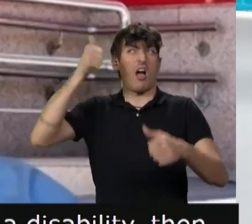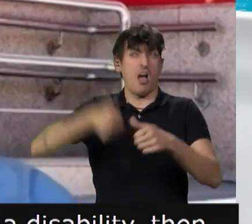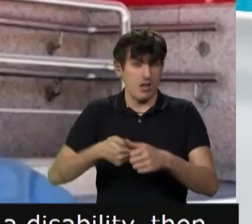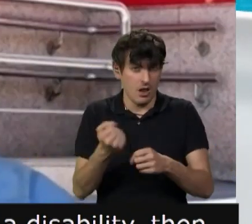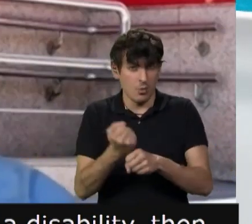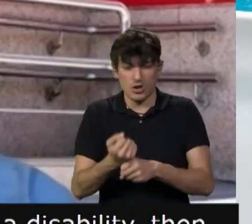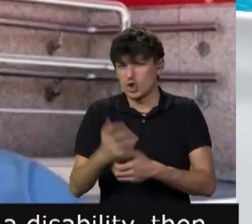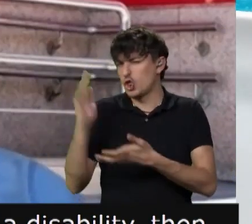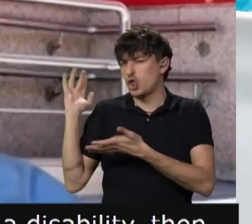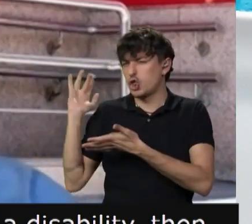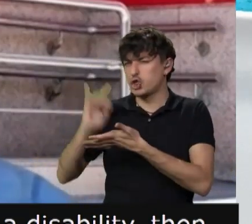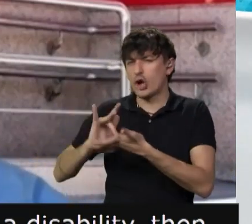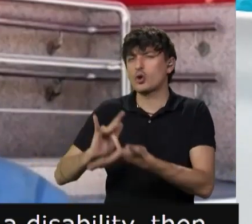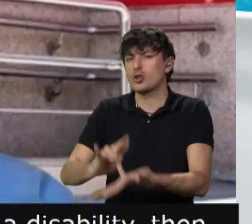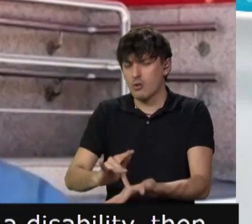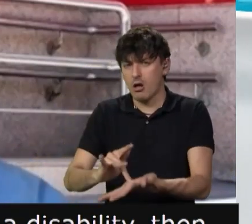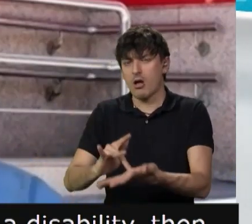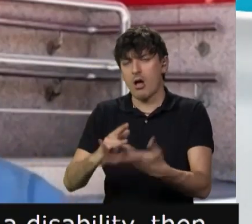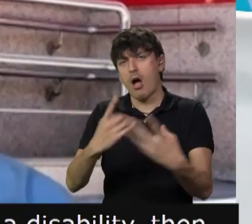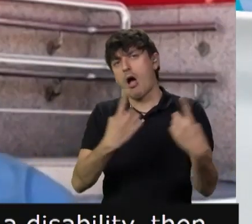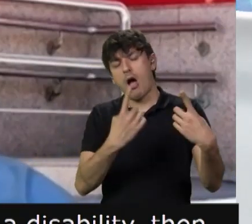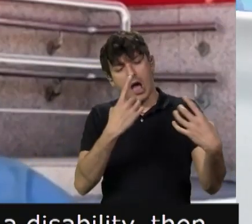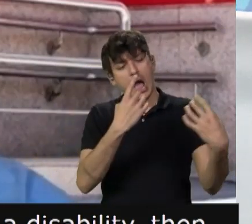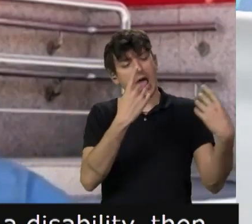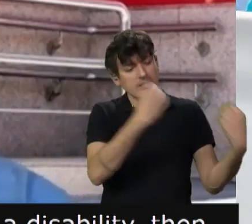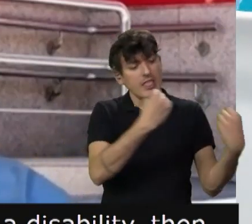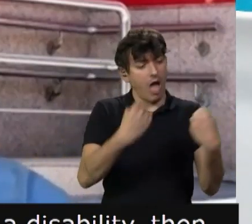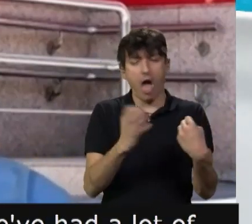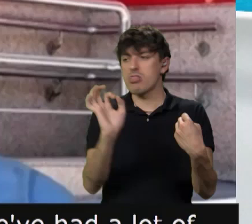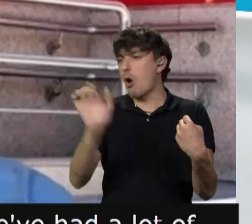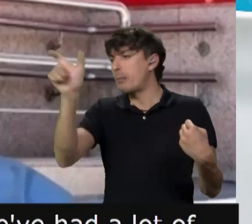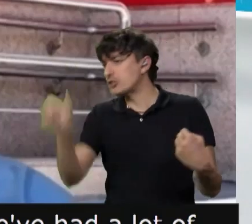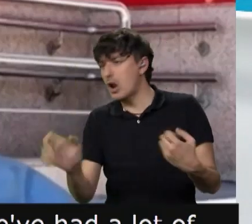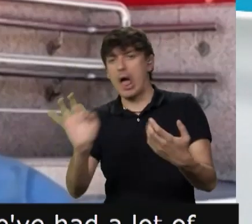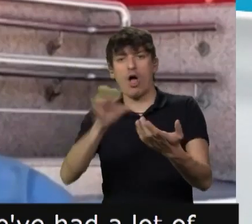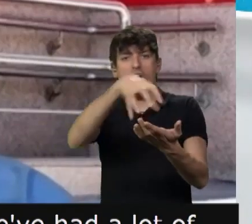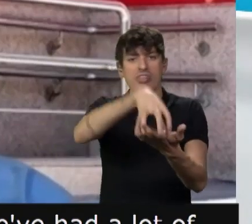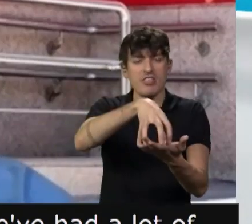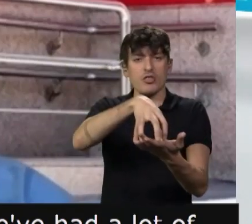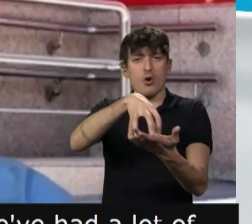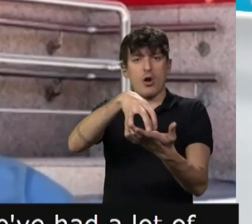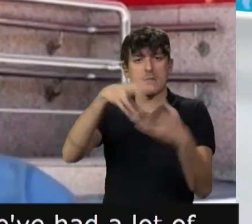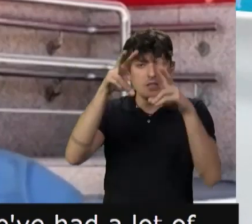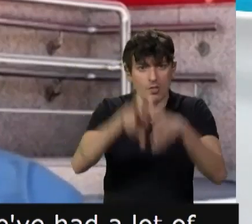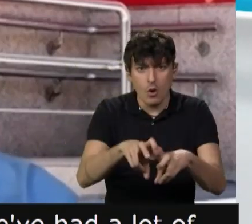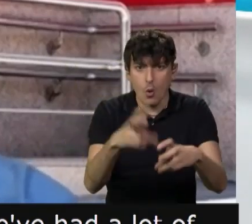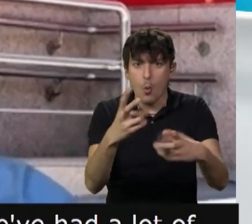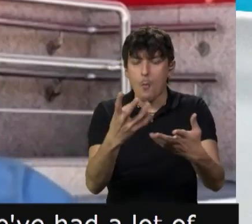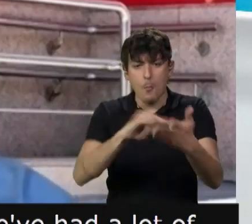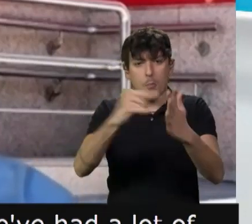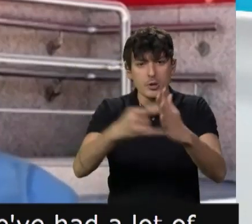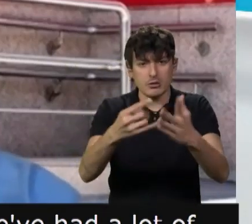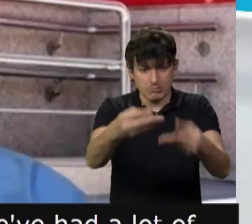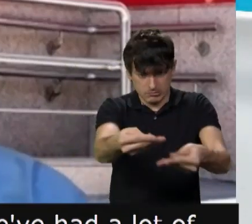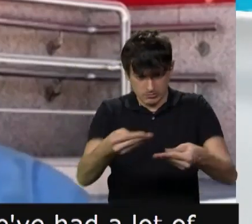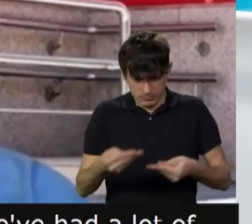experience, we've had a lot of cases where a person or an organization came with a